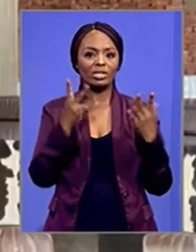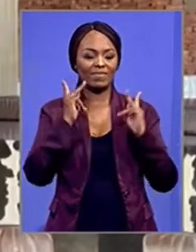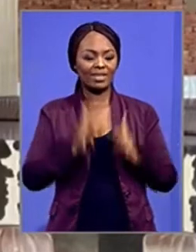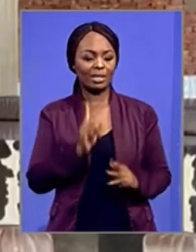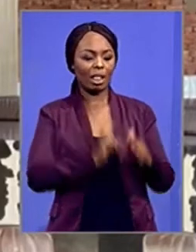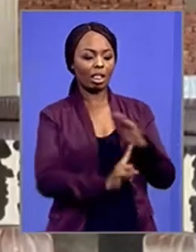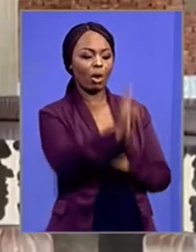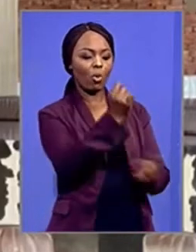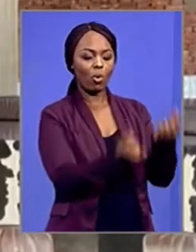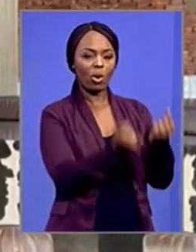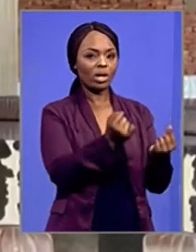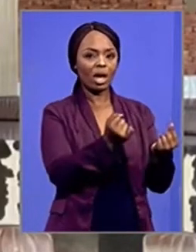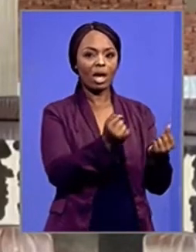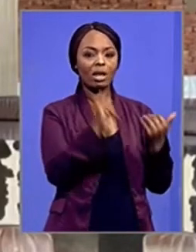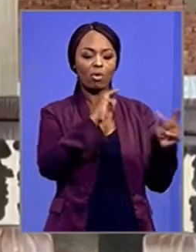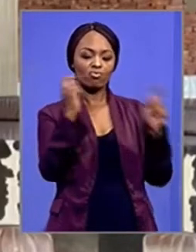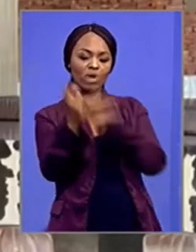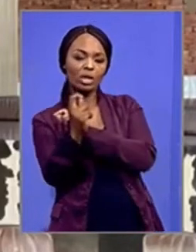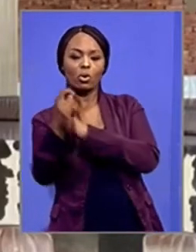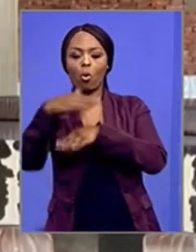proceedings and operations.